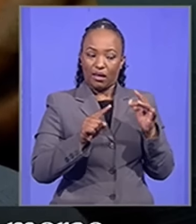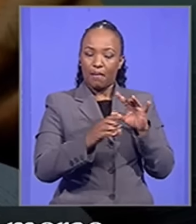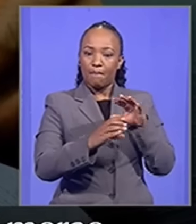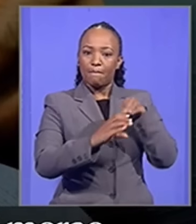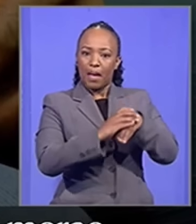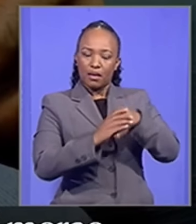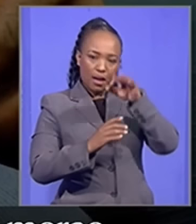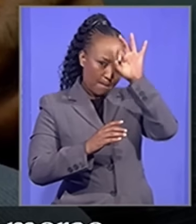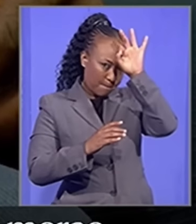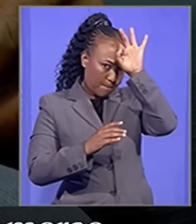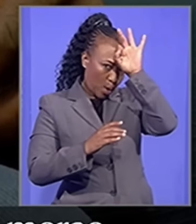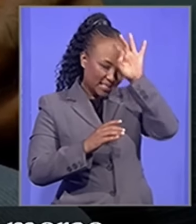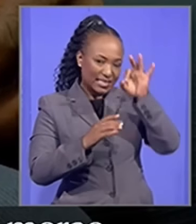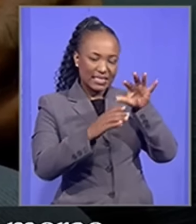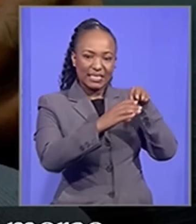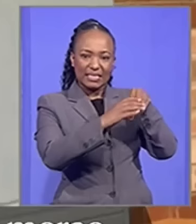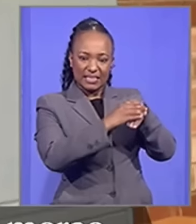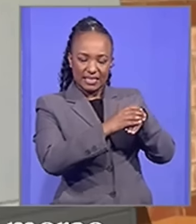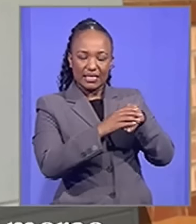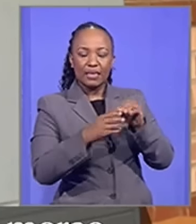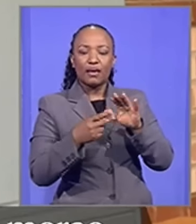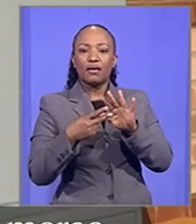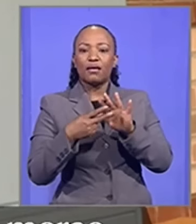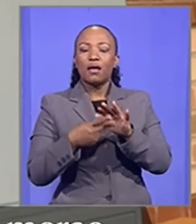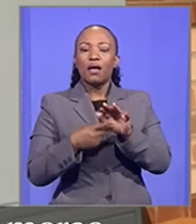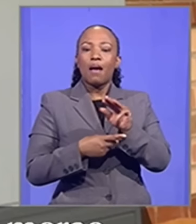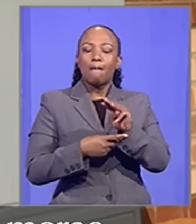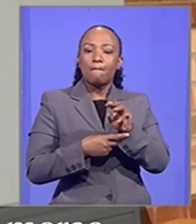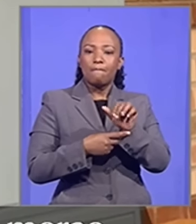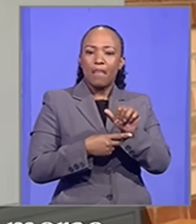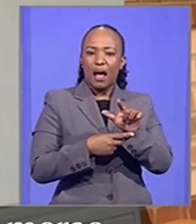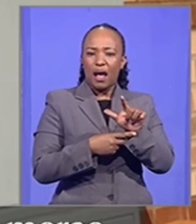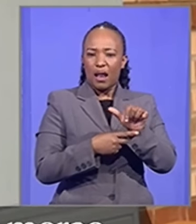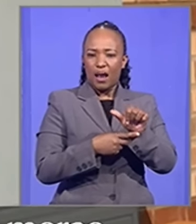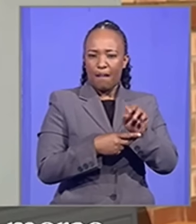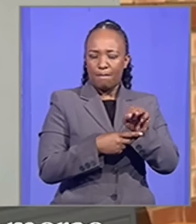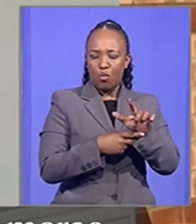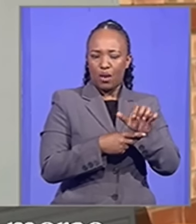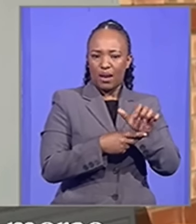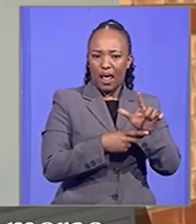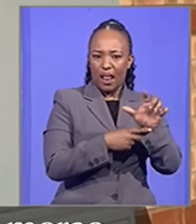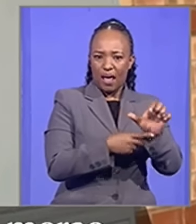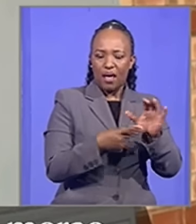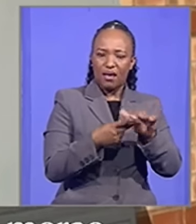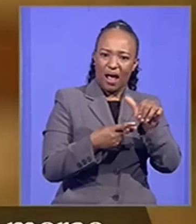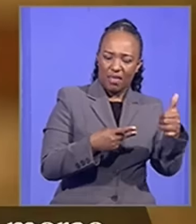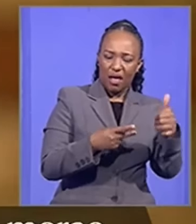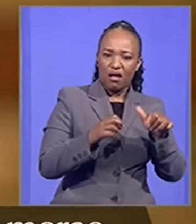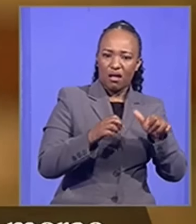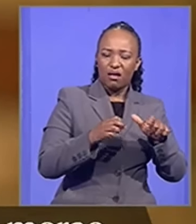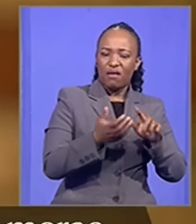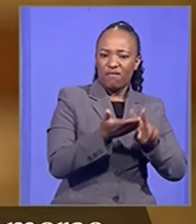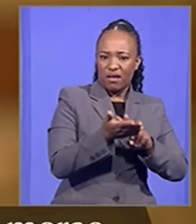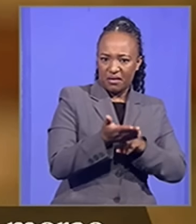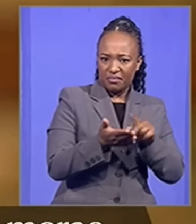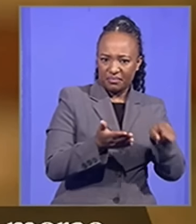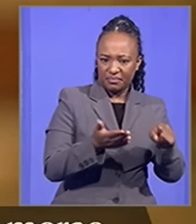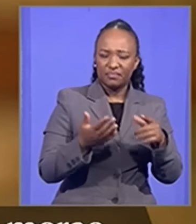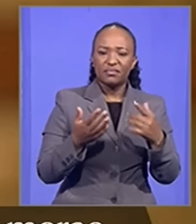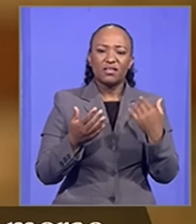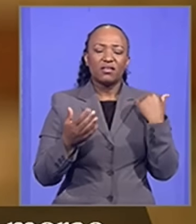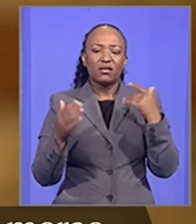kwa Malamulele le kwa Thoya Ndou. Paki ya ntlha ile ya sekisiwa malebana le ditopo tse a di gakologelwang kwa ntlong ya kwa Jimmy Jones